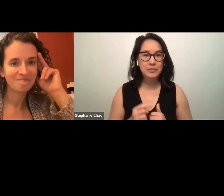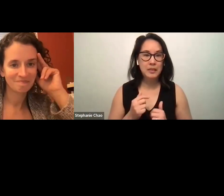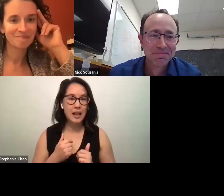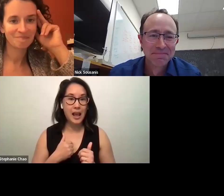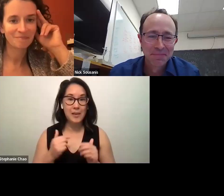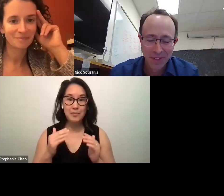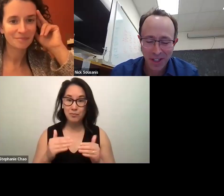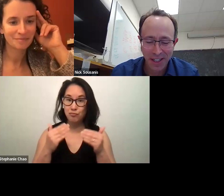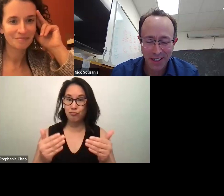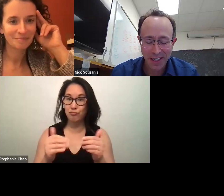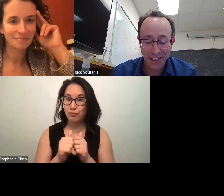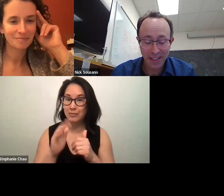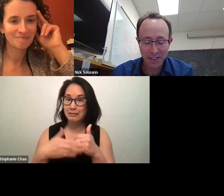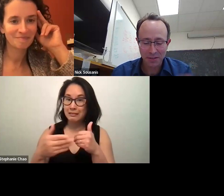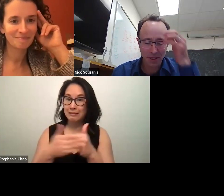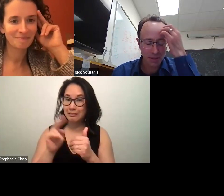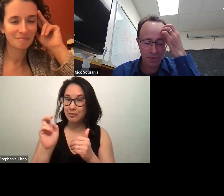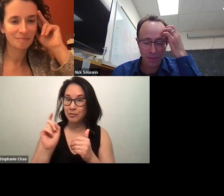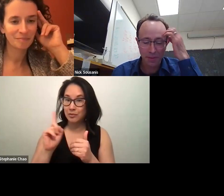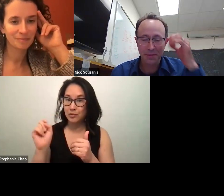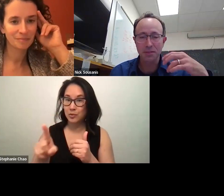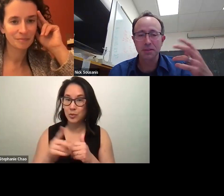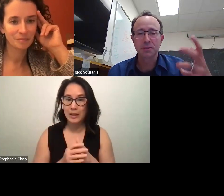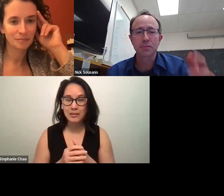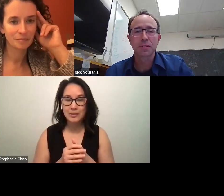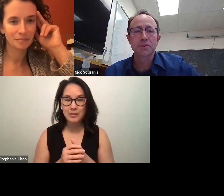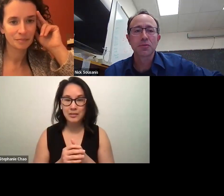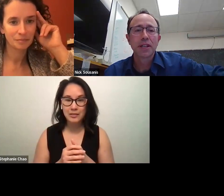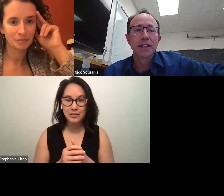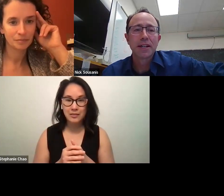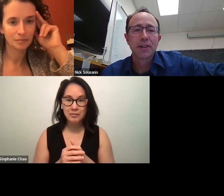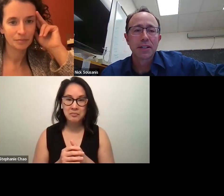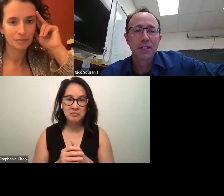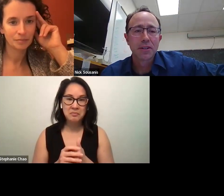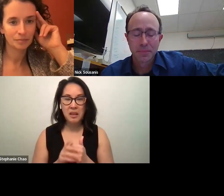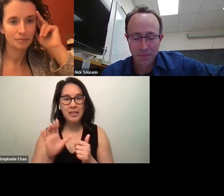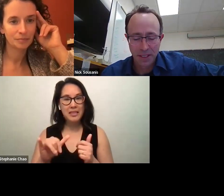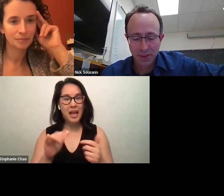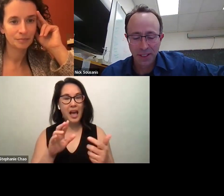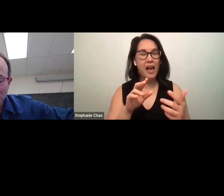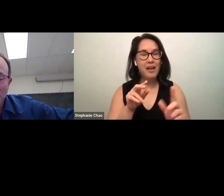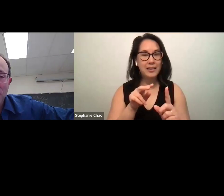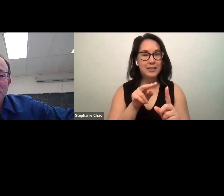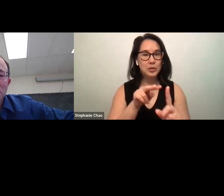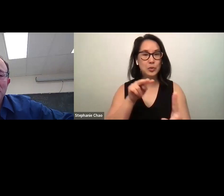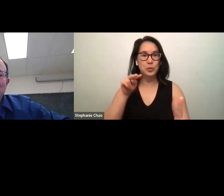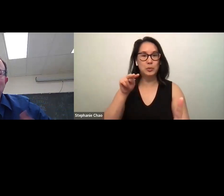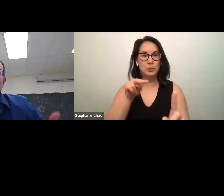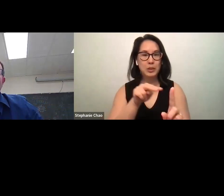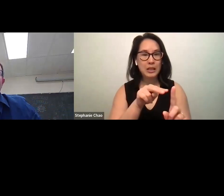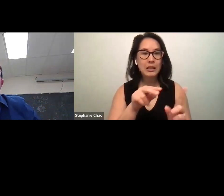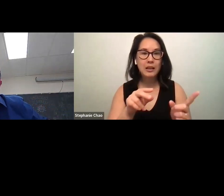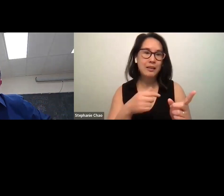that right, Emily? And I just a couple, I mean, this zooming in and out, I know I'm not really answering the questions,